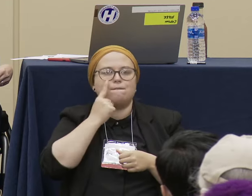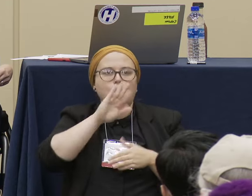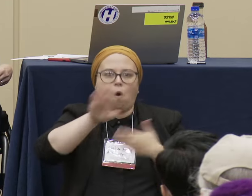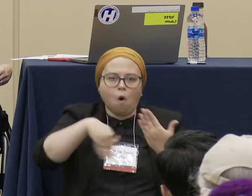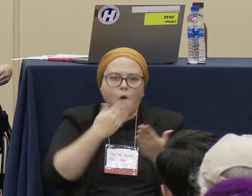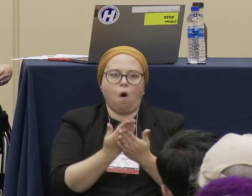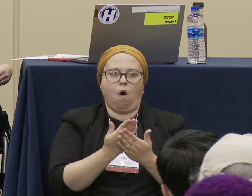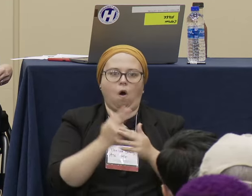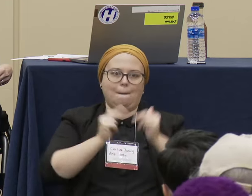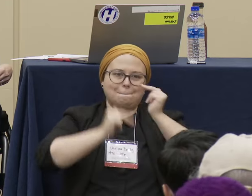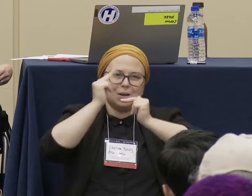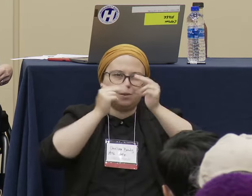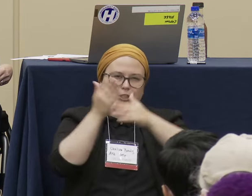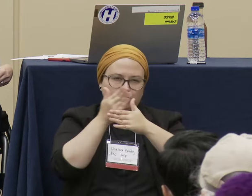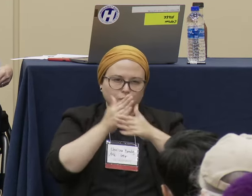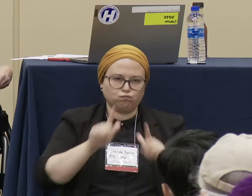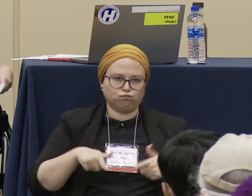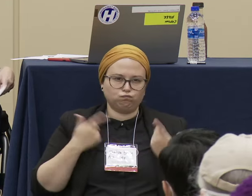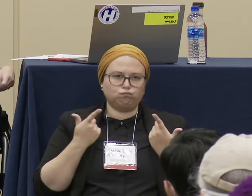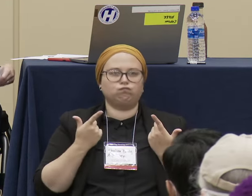facilities,